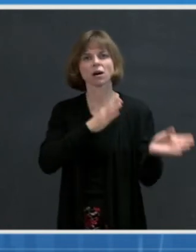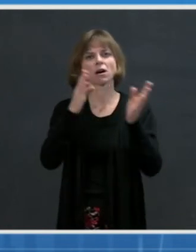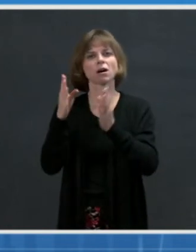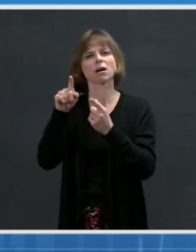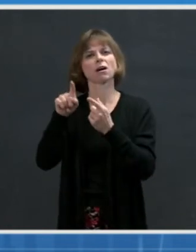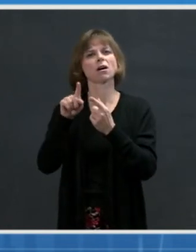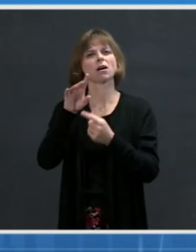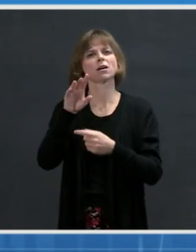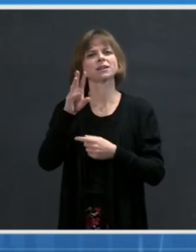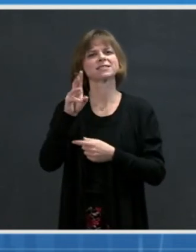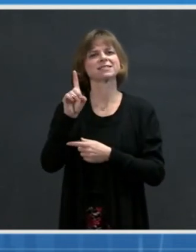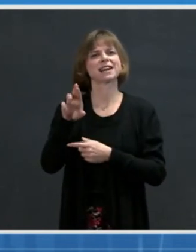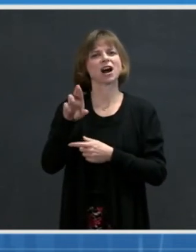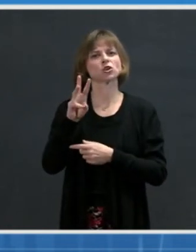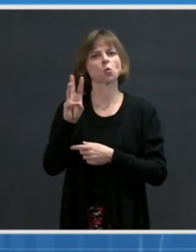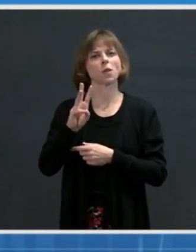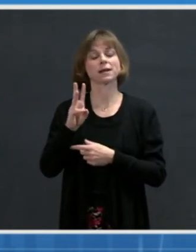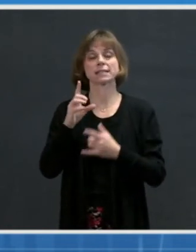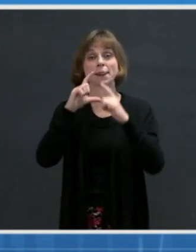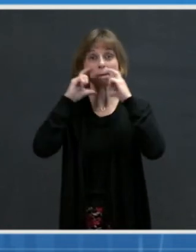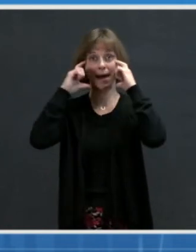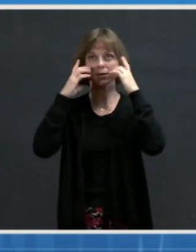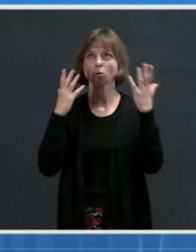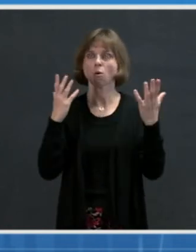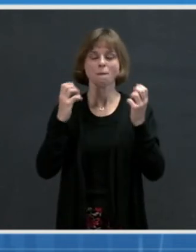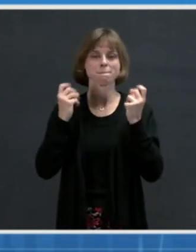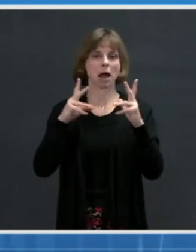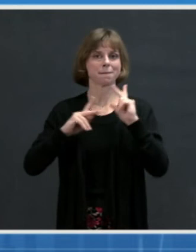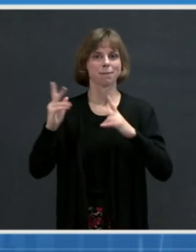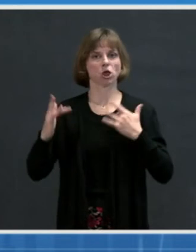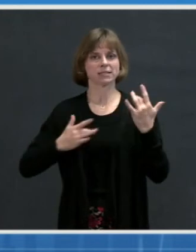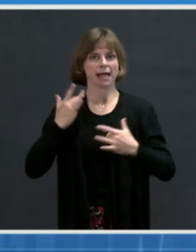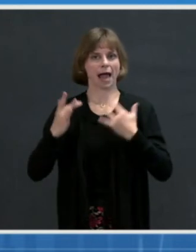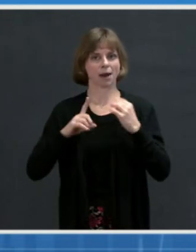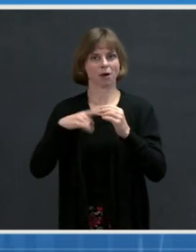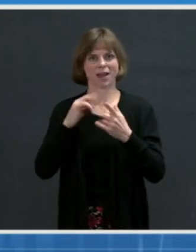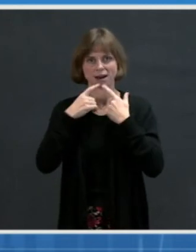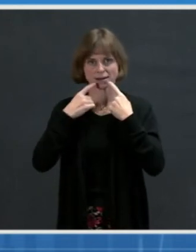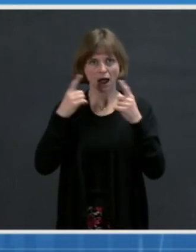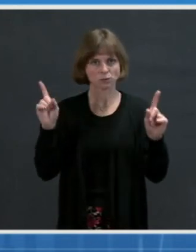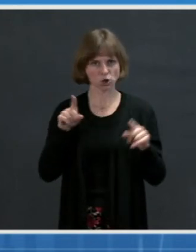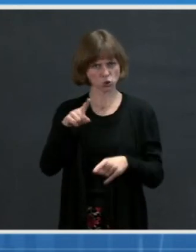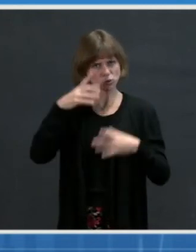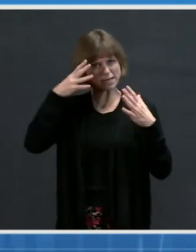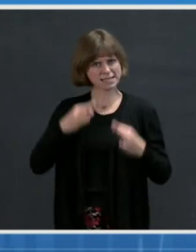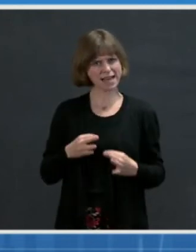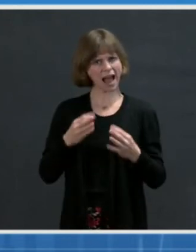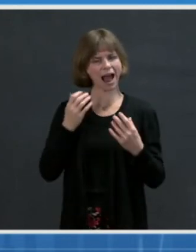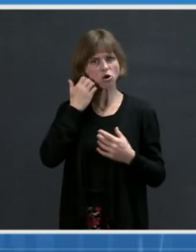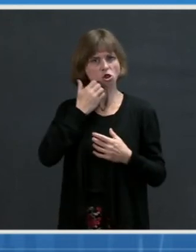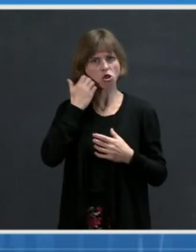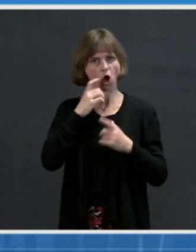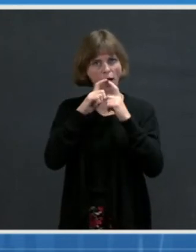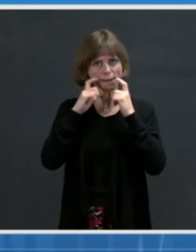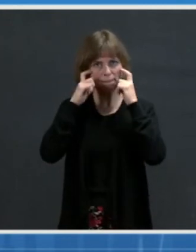a lot of people are so excited about this announcement. I wondered how you decided on cloth masks, if you considered or are